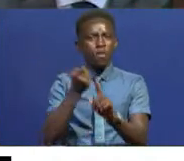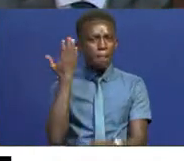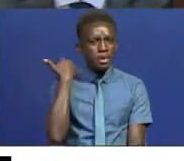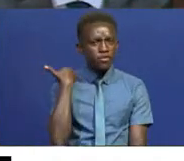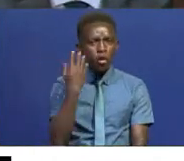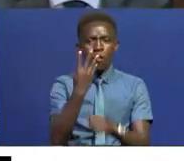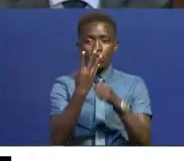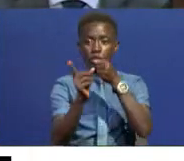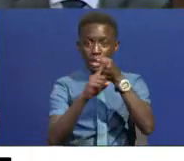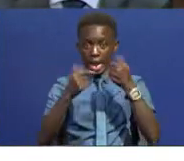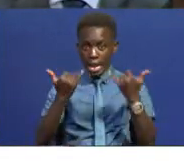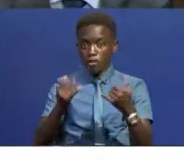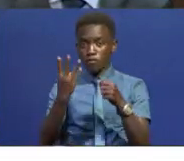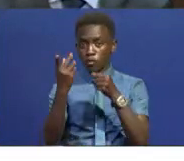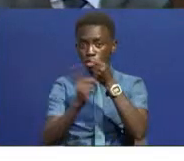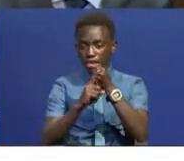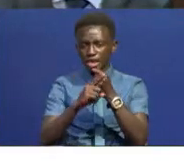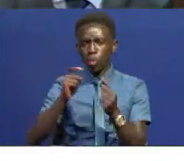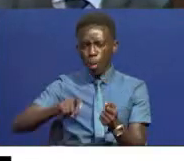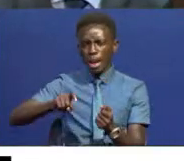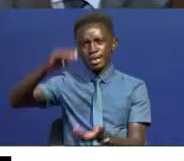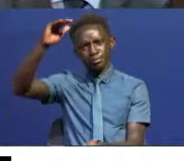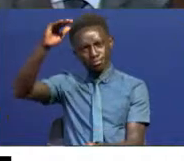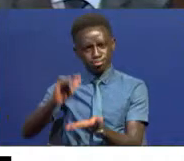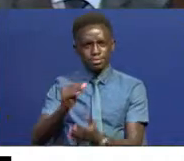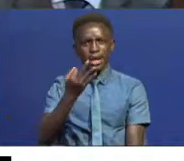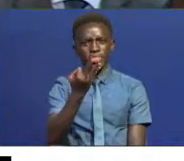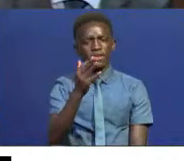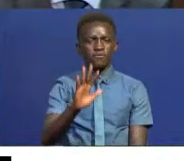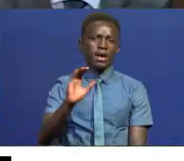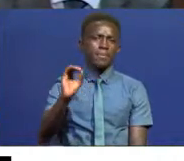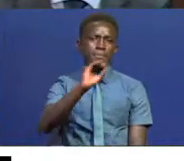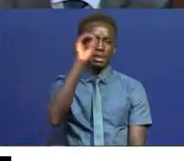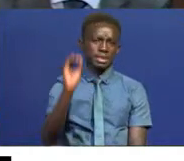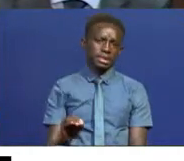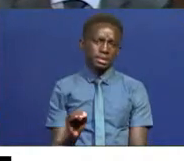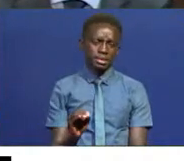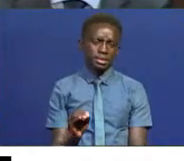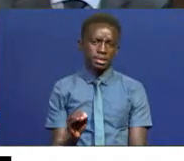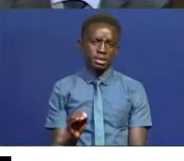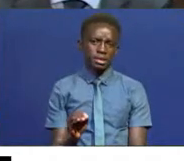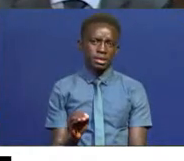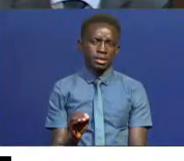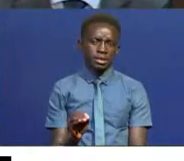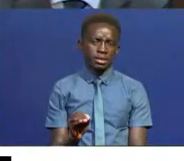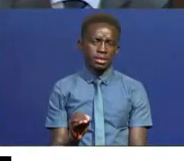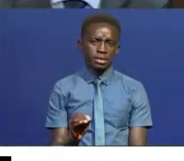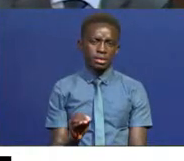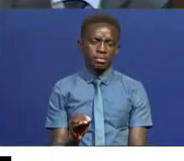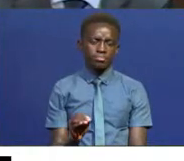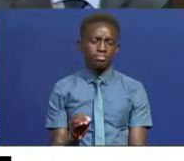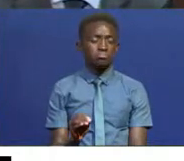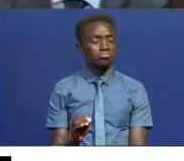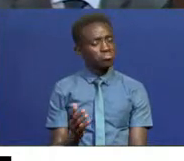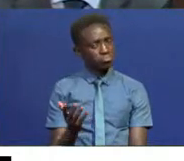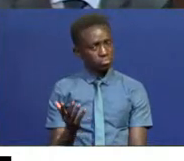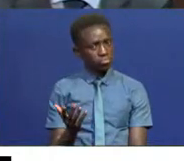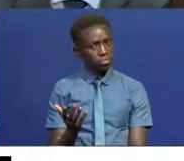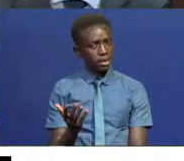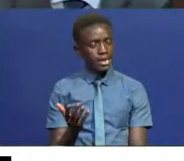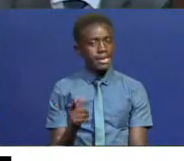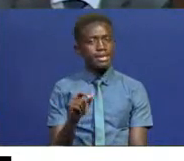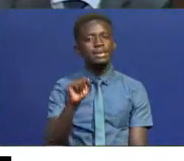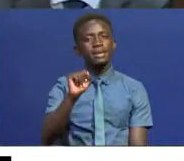46% to revenue to 35% to revenue, can be achieved